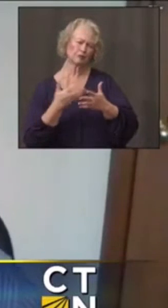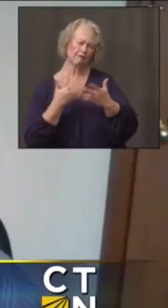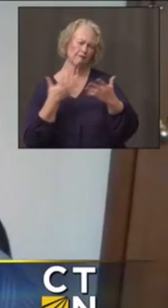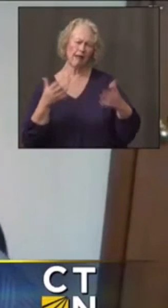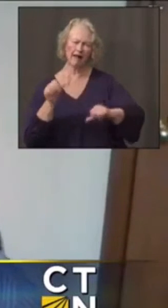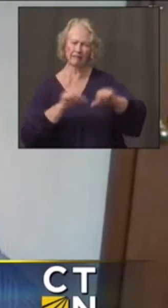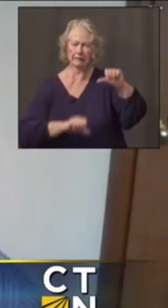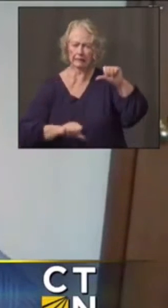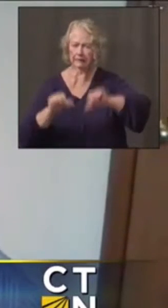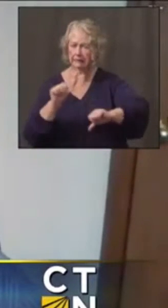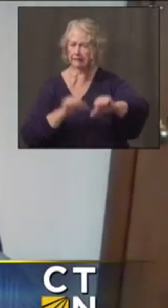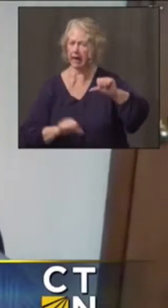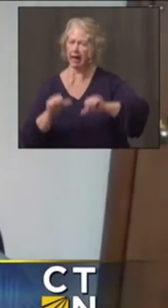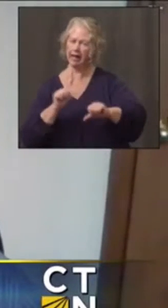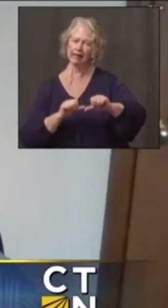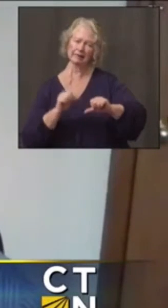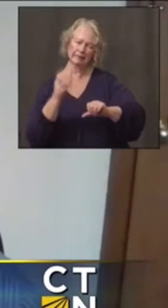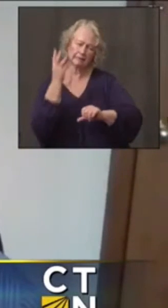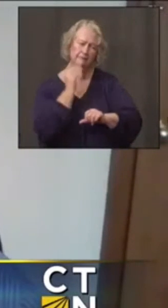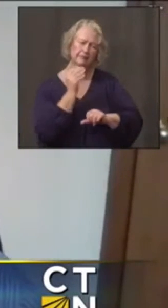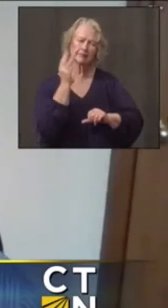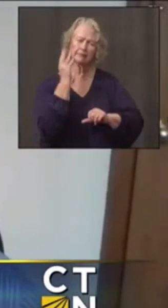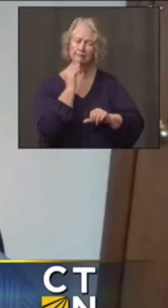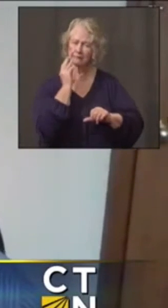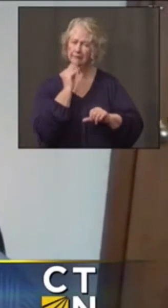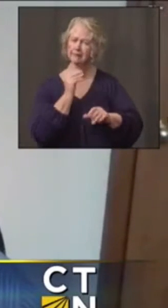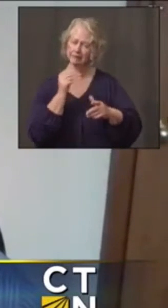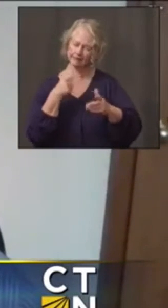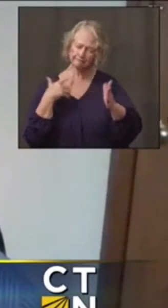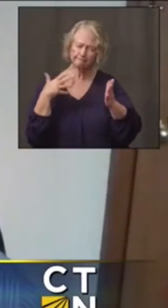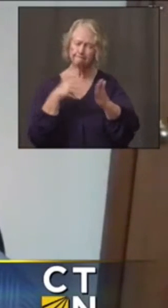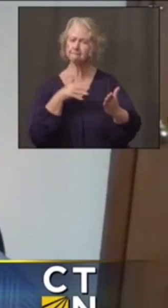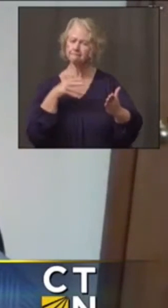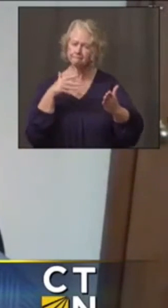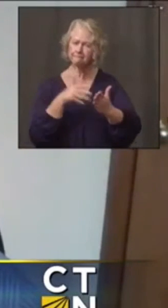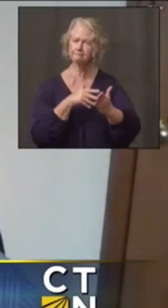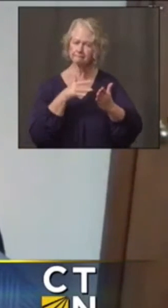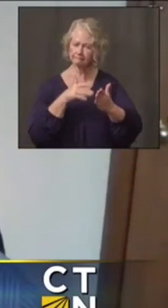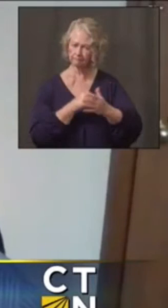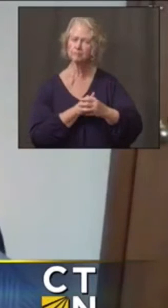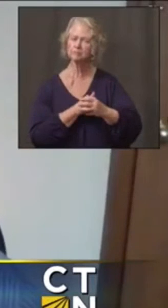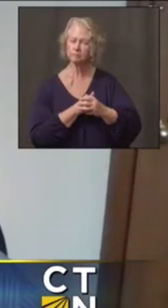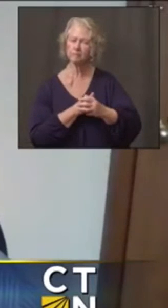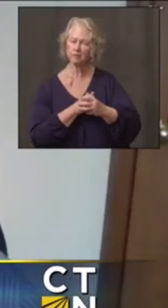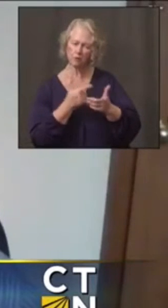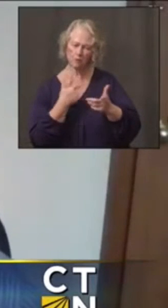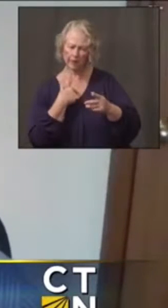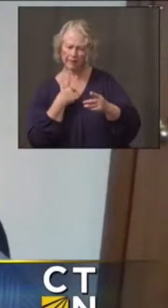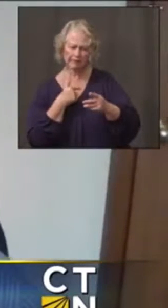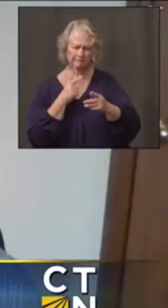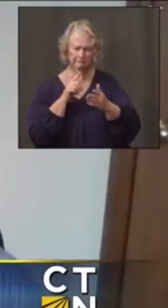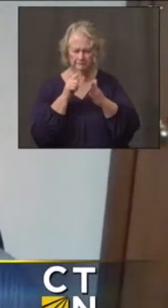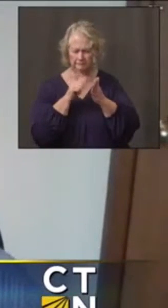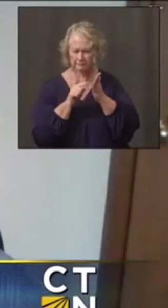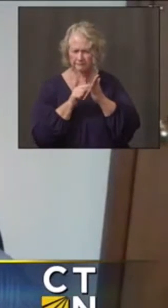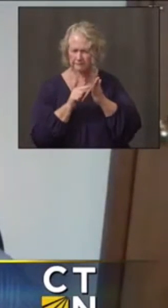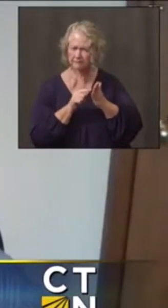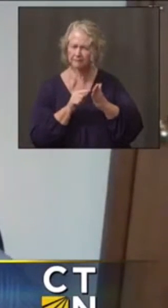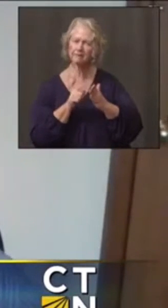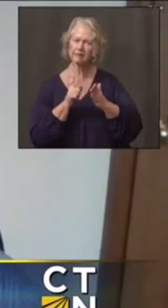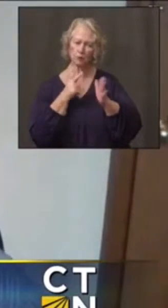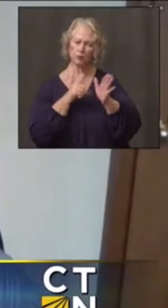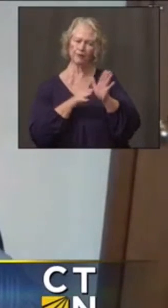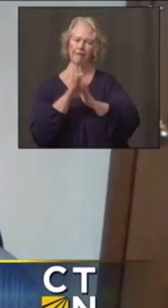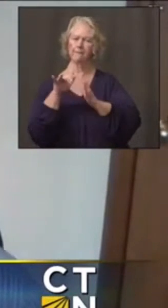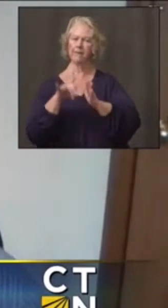to draw upon when we go about this long task of discovering and developing new vaccines. So with